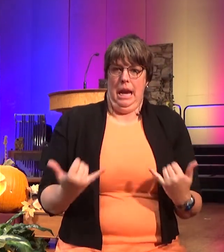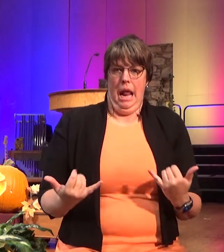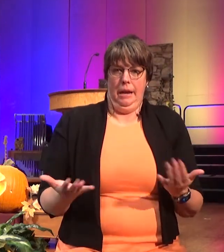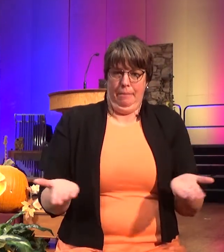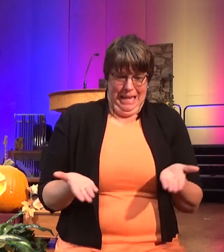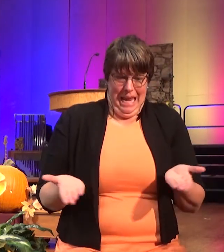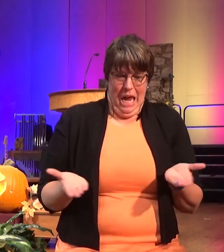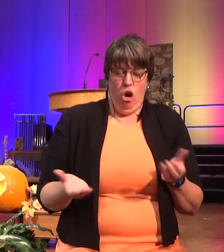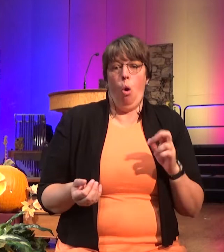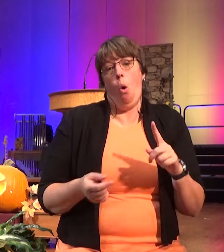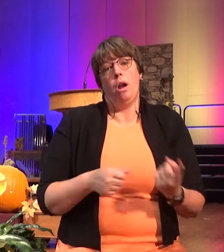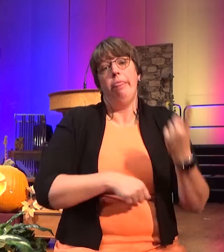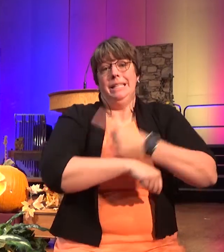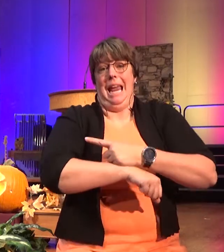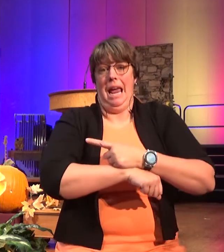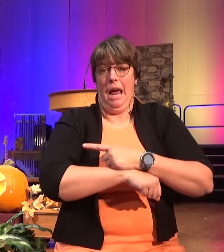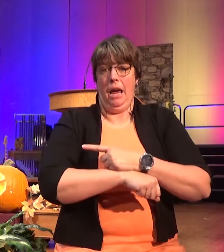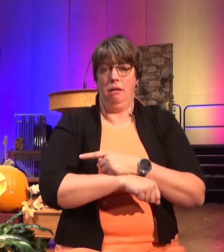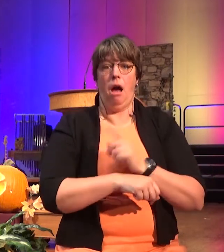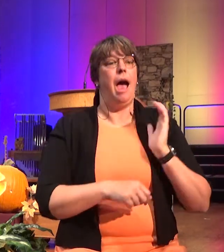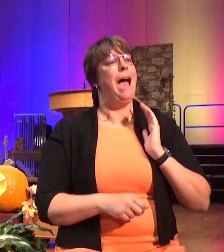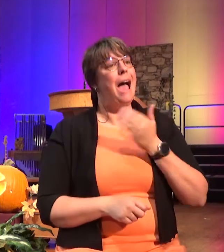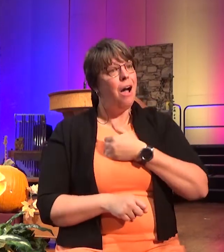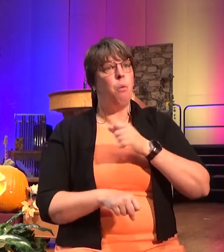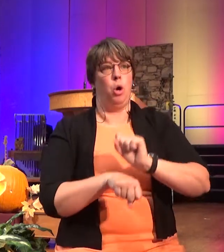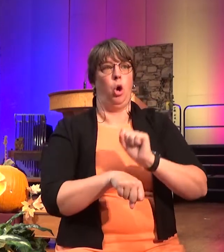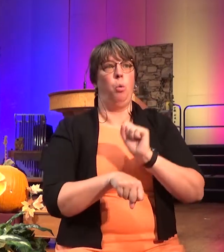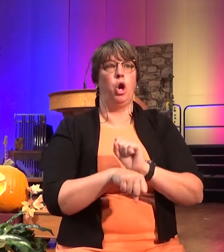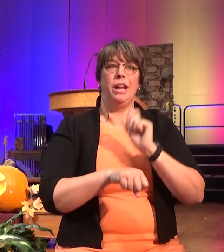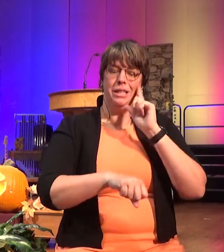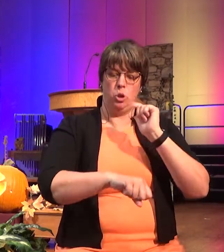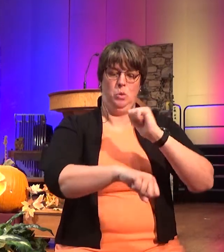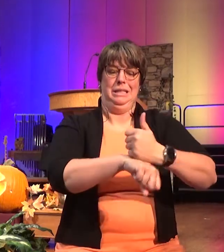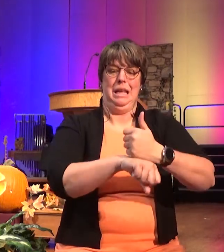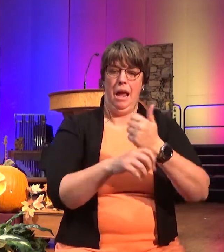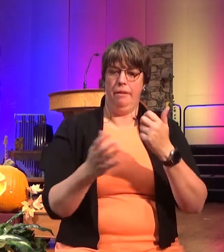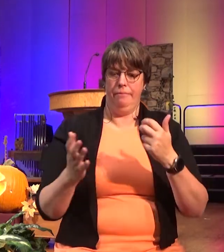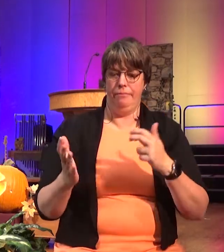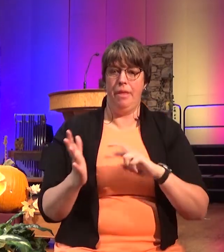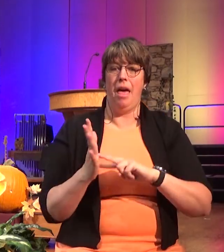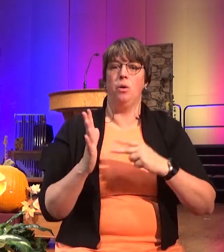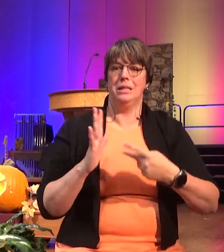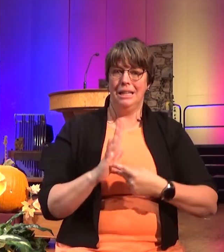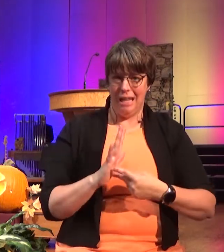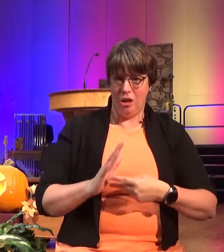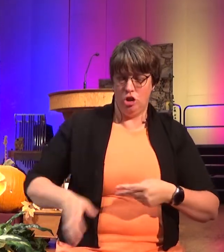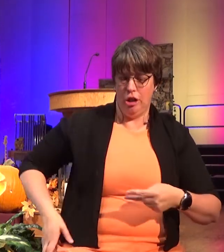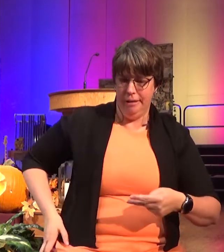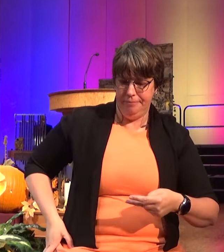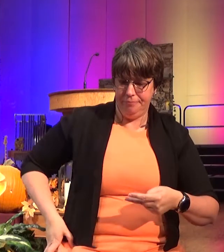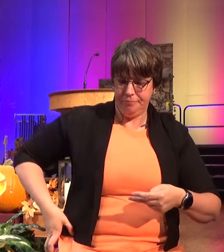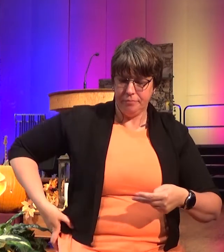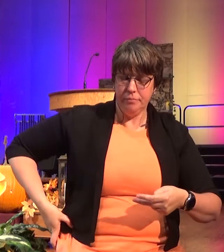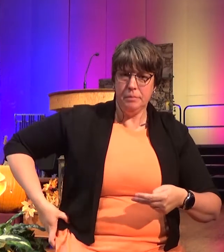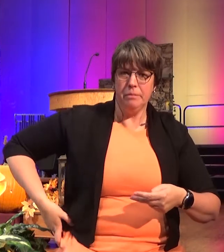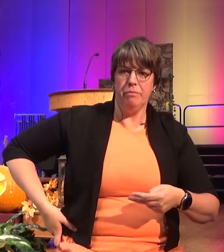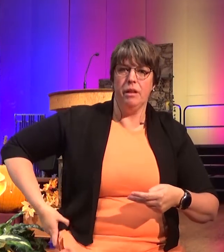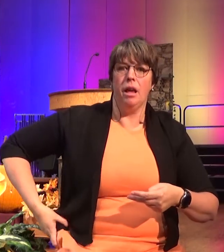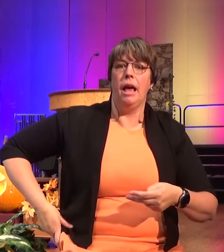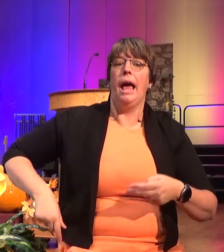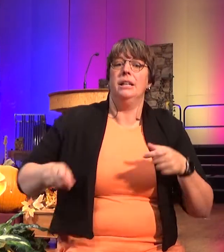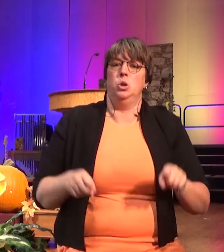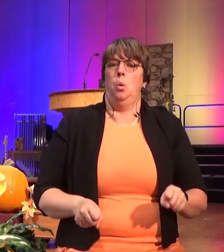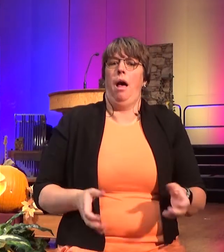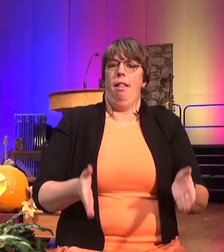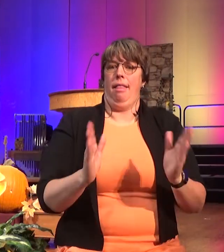day in general. Our work is to set the intention, to accept to it, and to allow that life to flow through